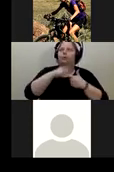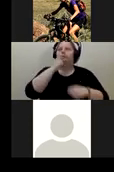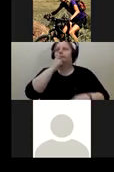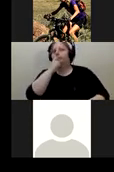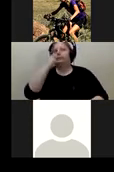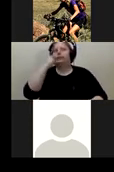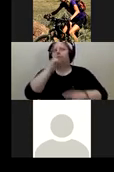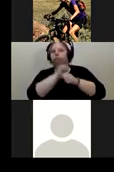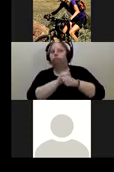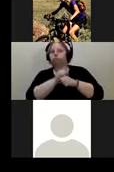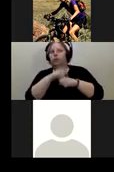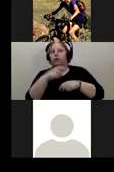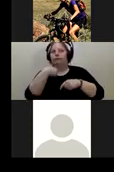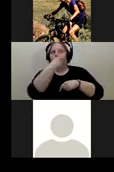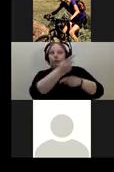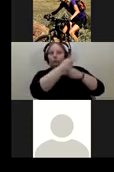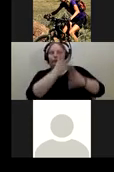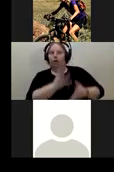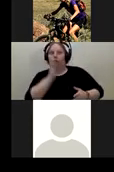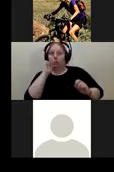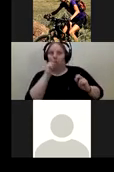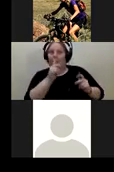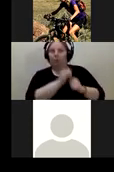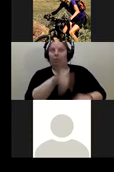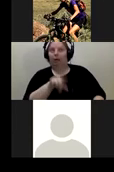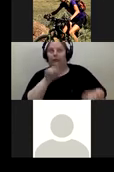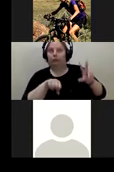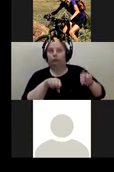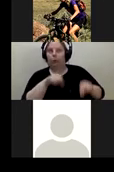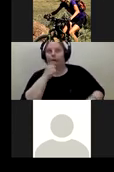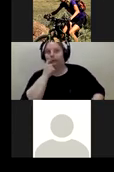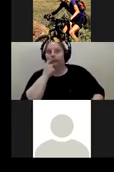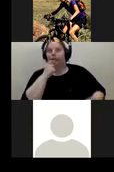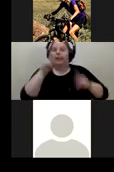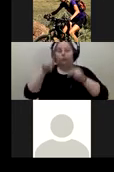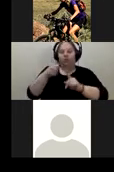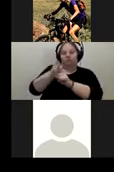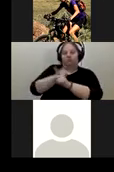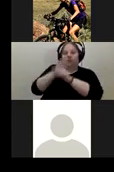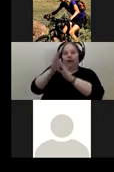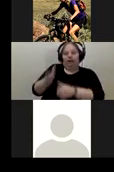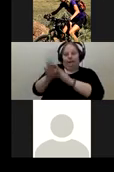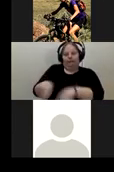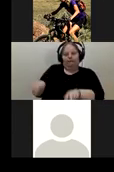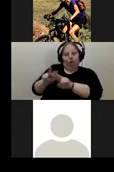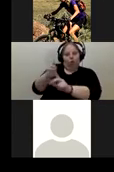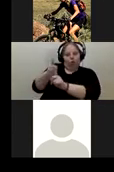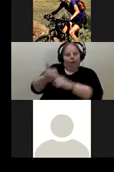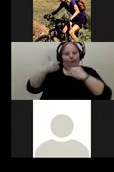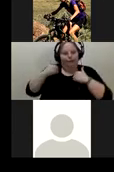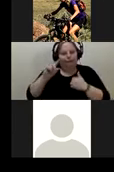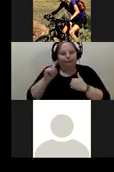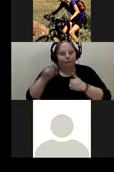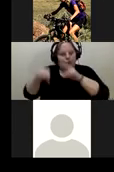treating this person as part of my job or as a person with value of their own, right? All right.